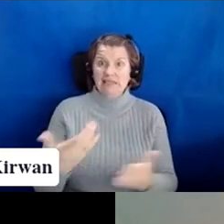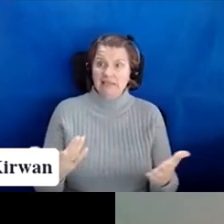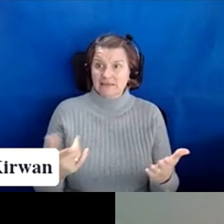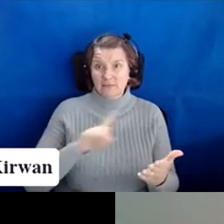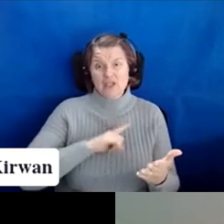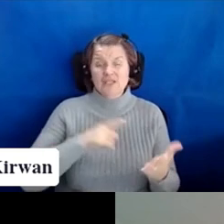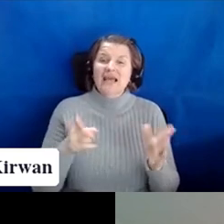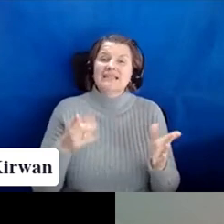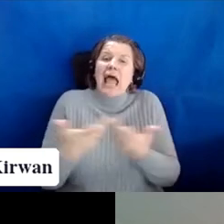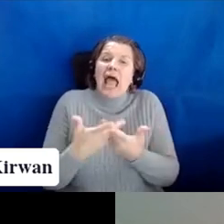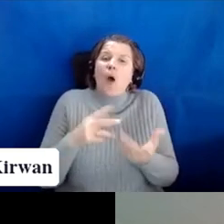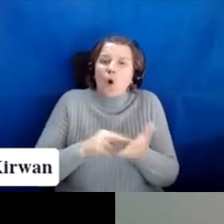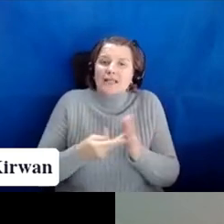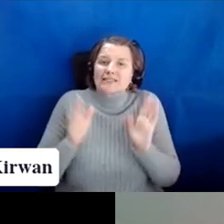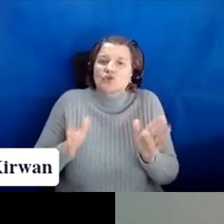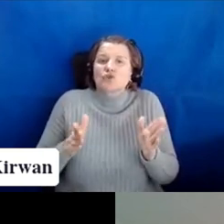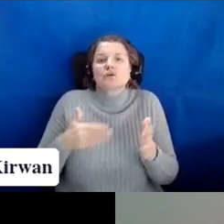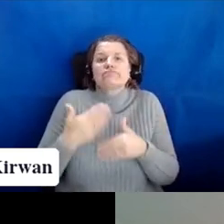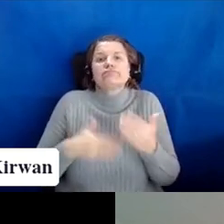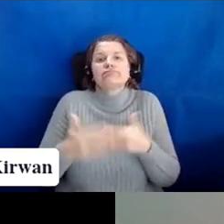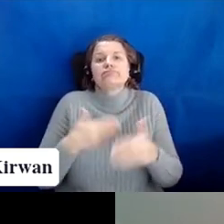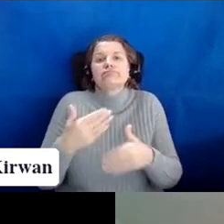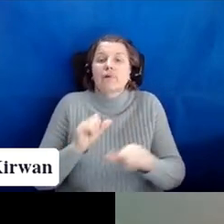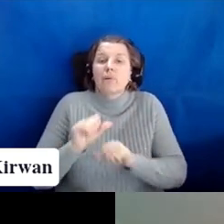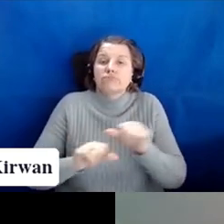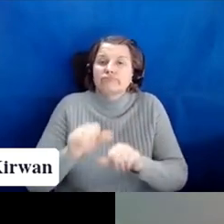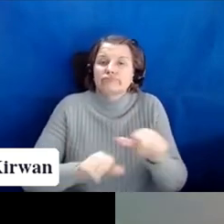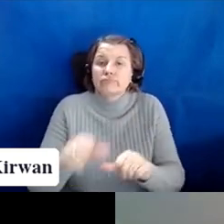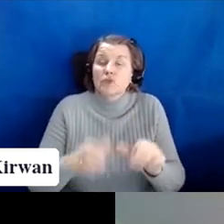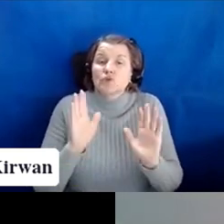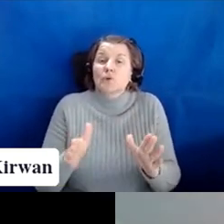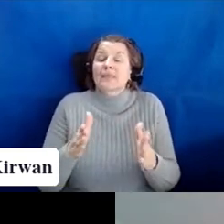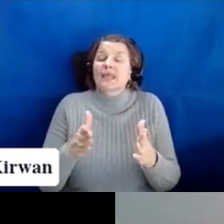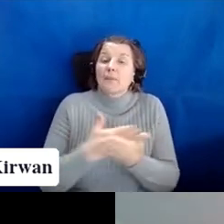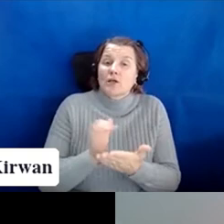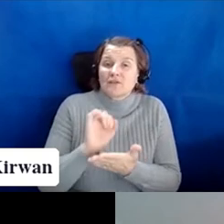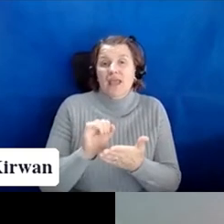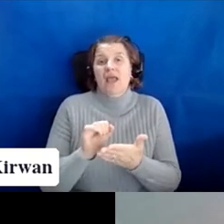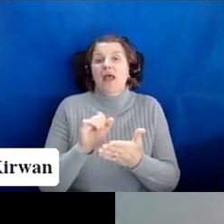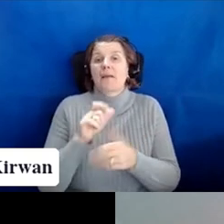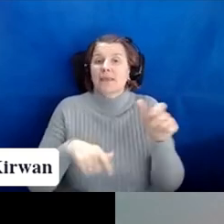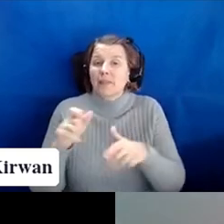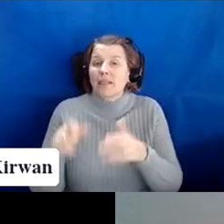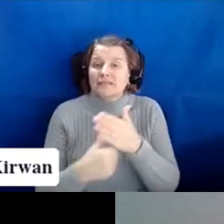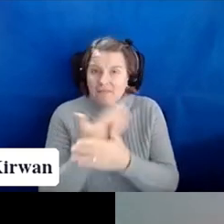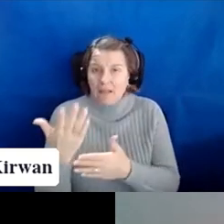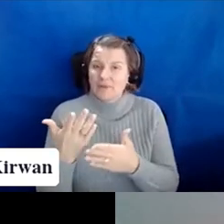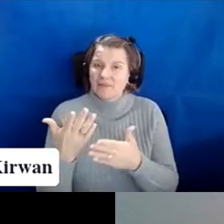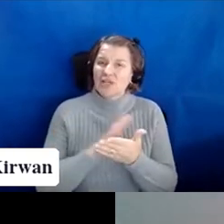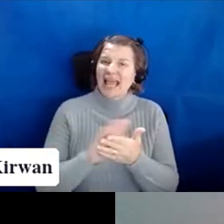that organizations do things. And it's part of their kind of people and development or human resources function.